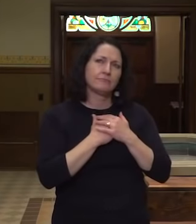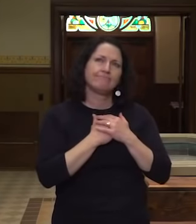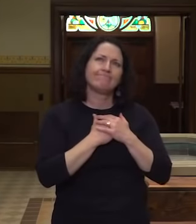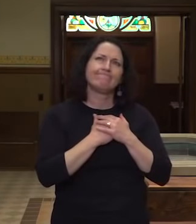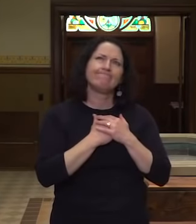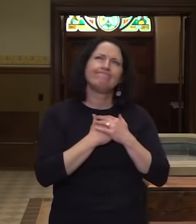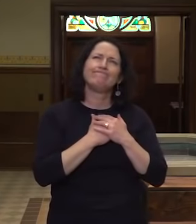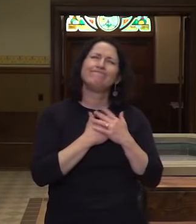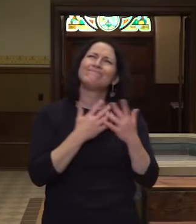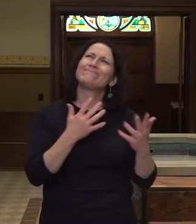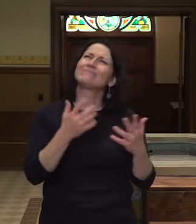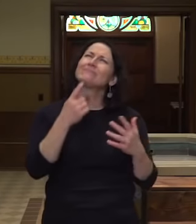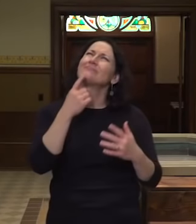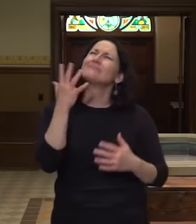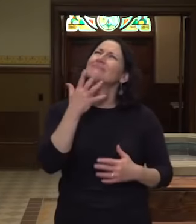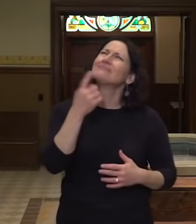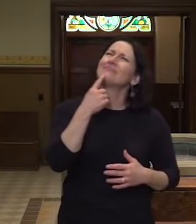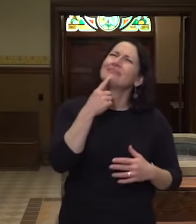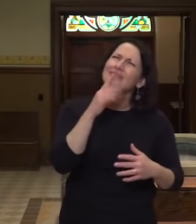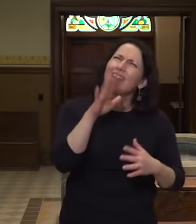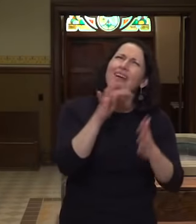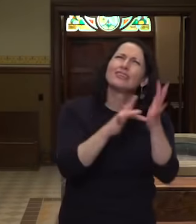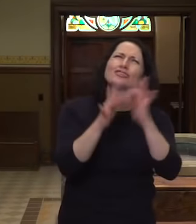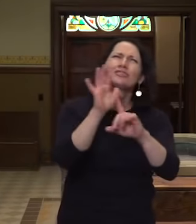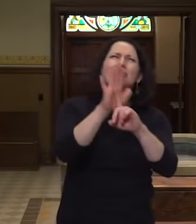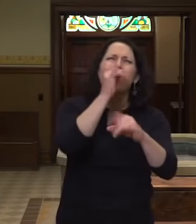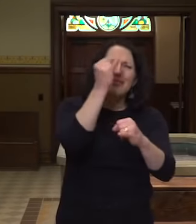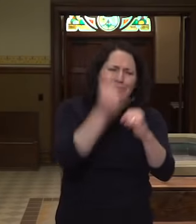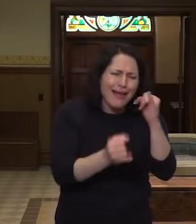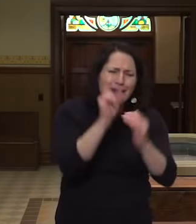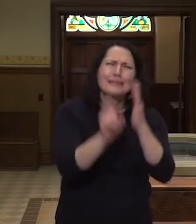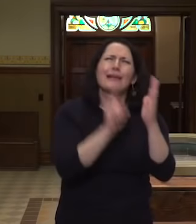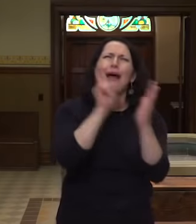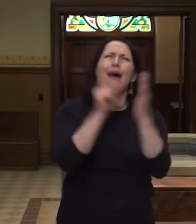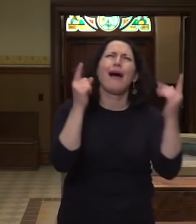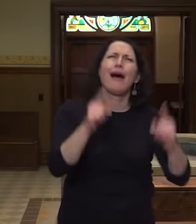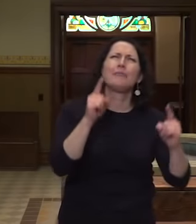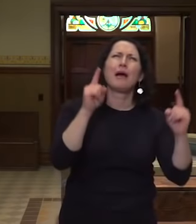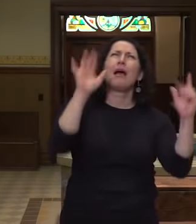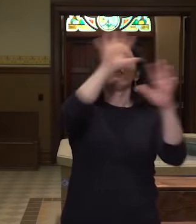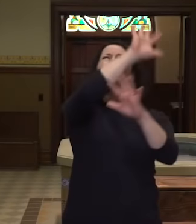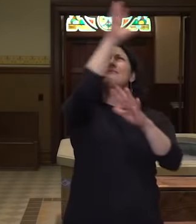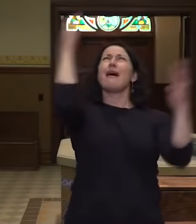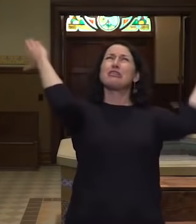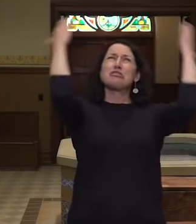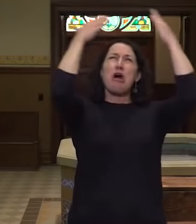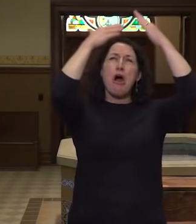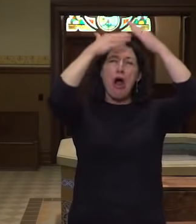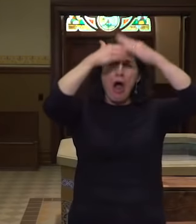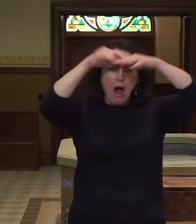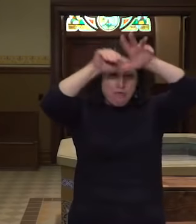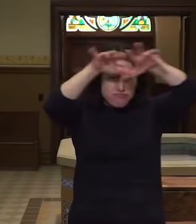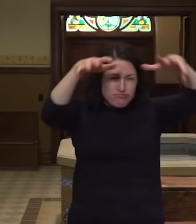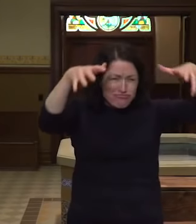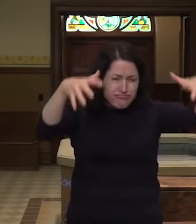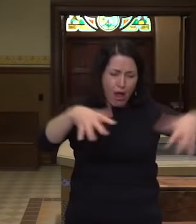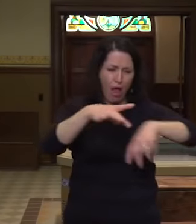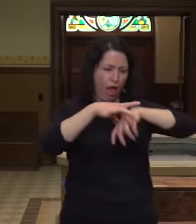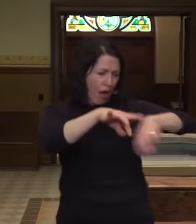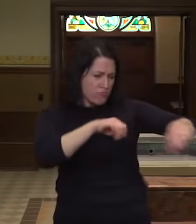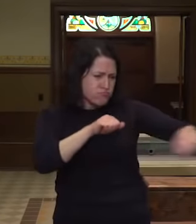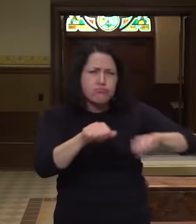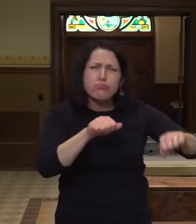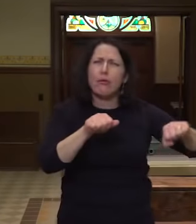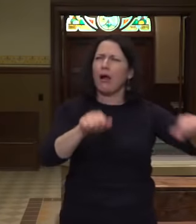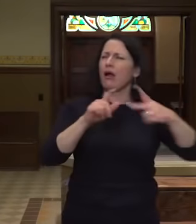They say that in his last hour, a darkness did descend. The earth